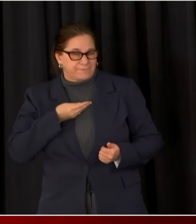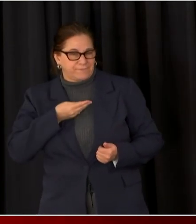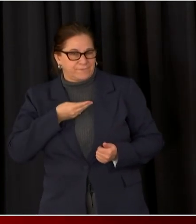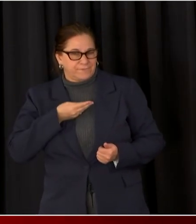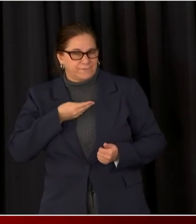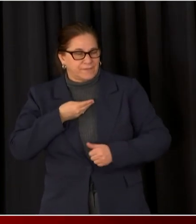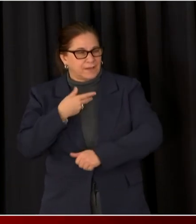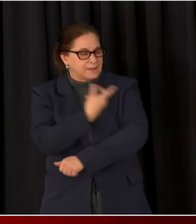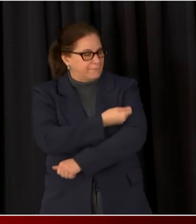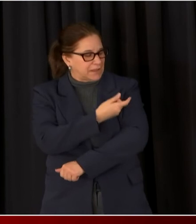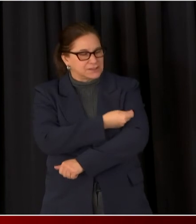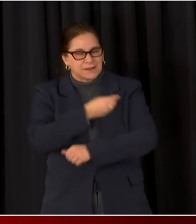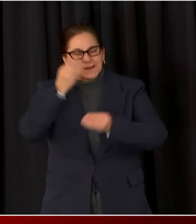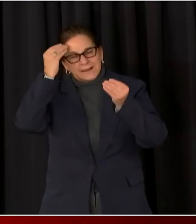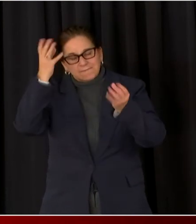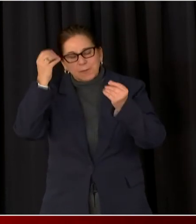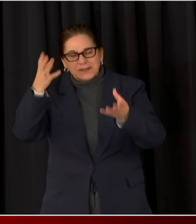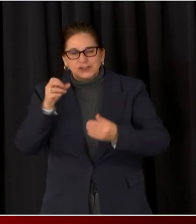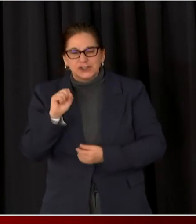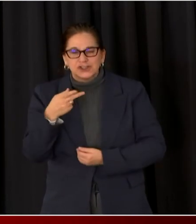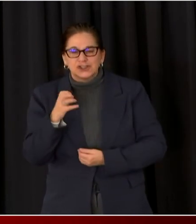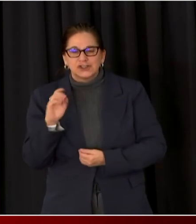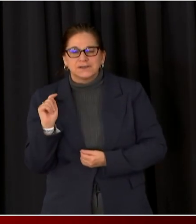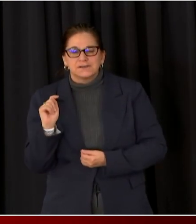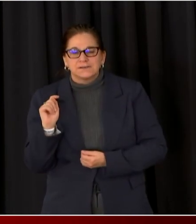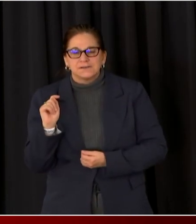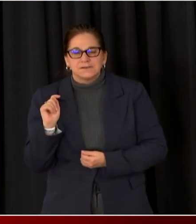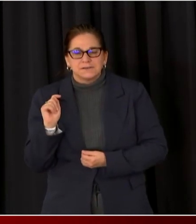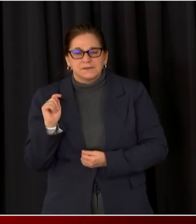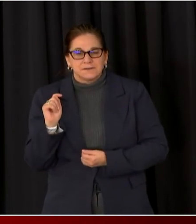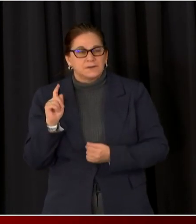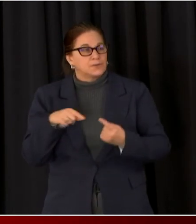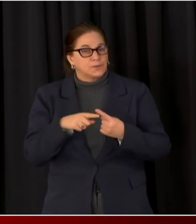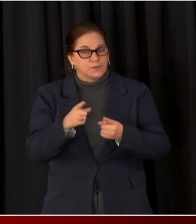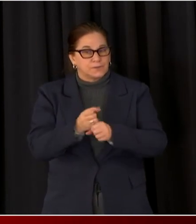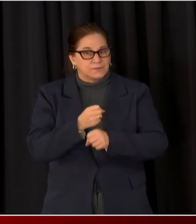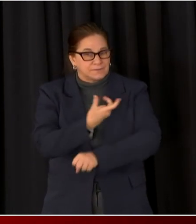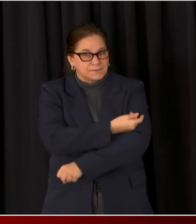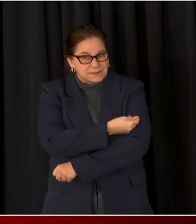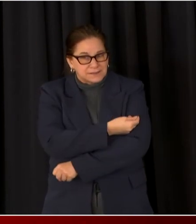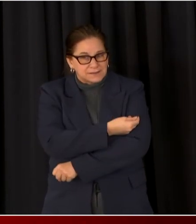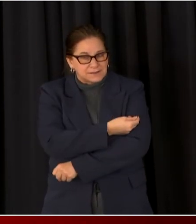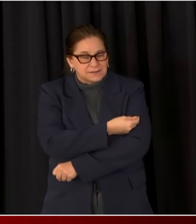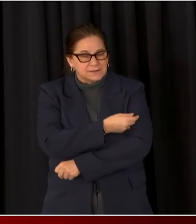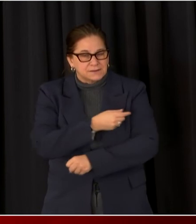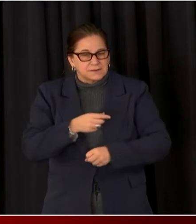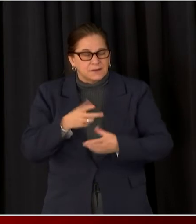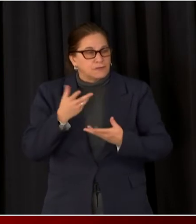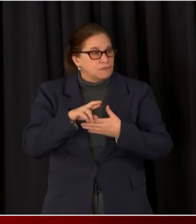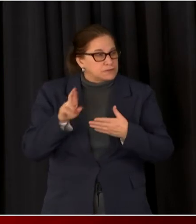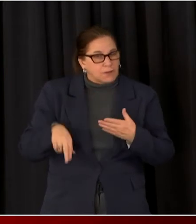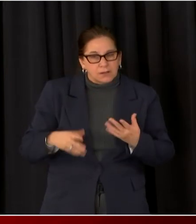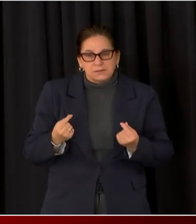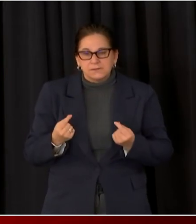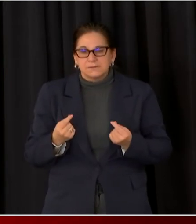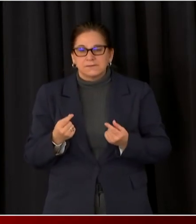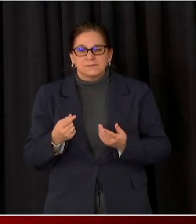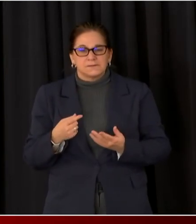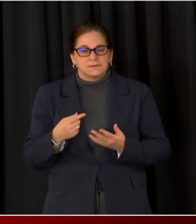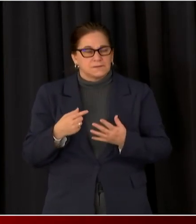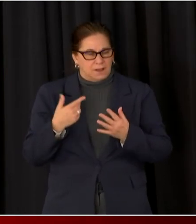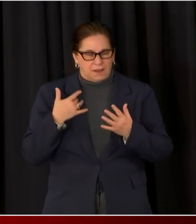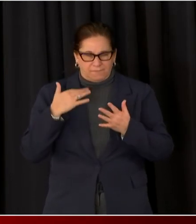explain to more in a lay way what the emergency use authorization entails. That will allow for vaccinators